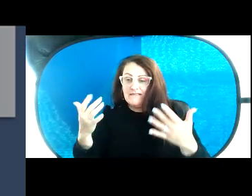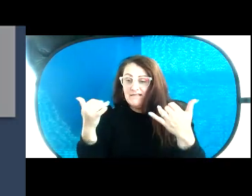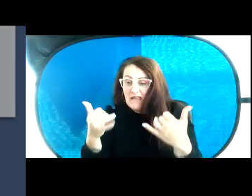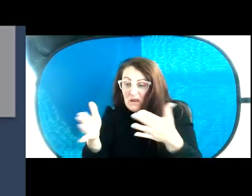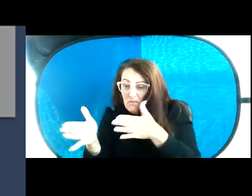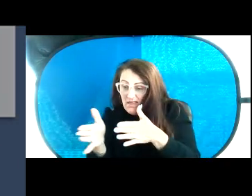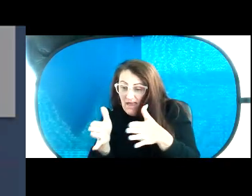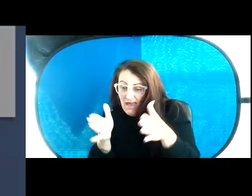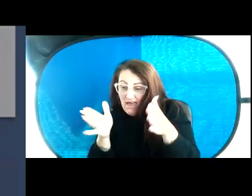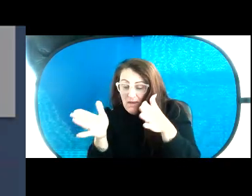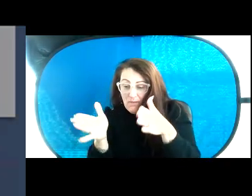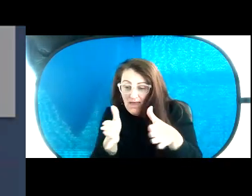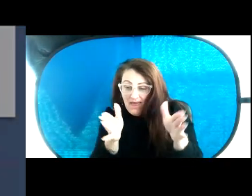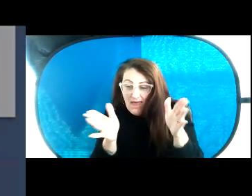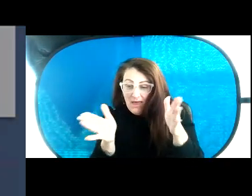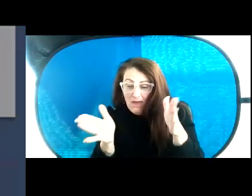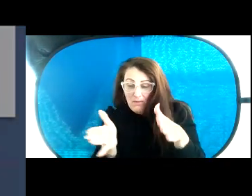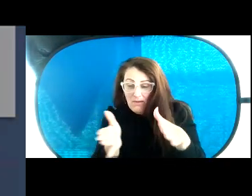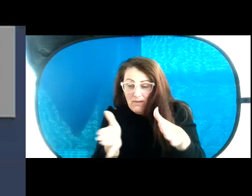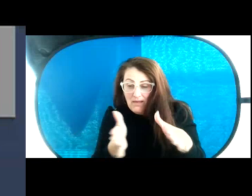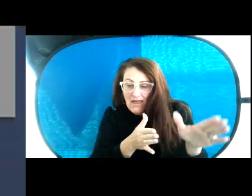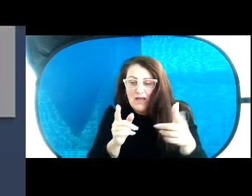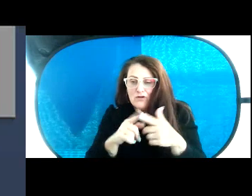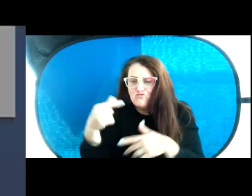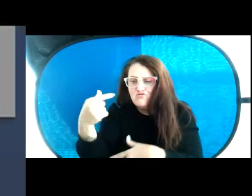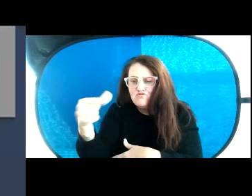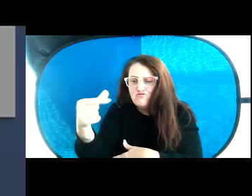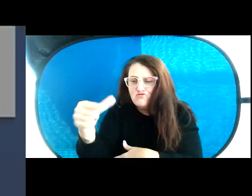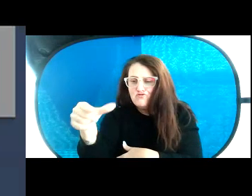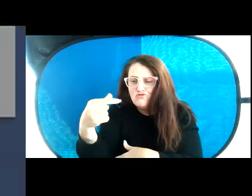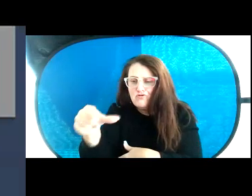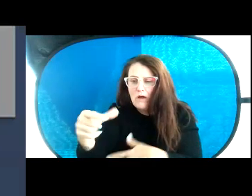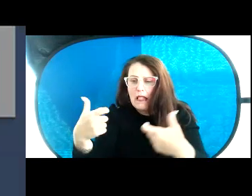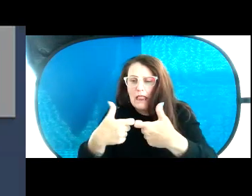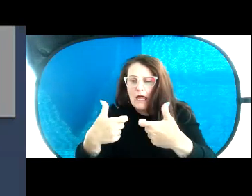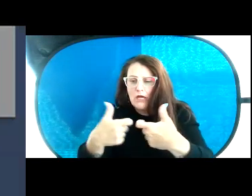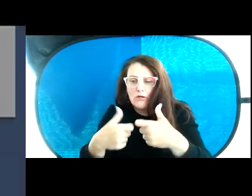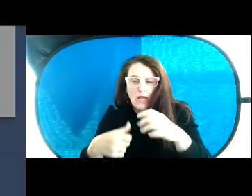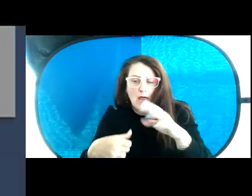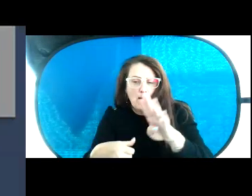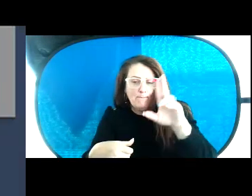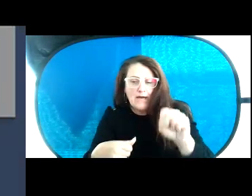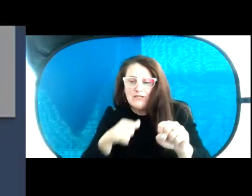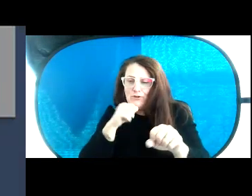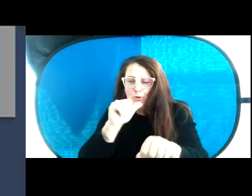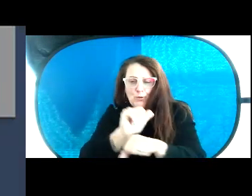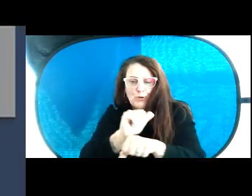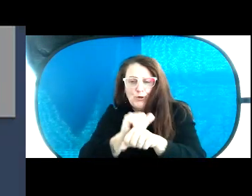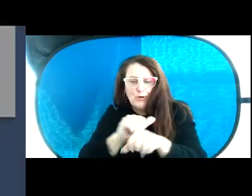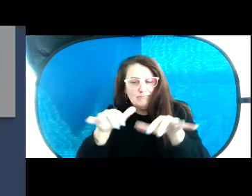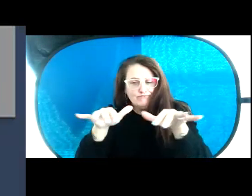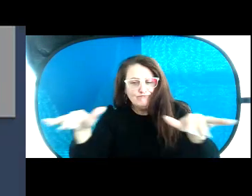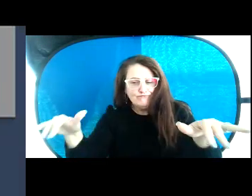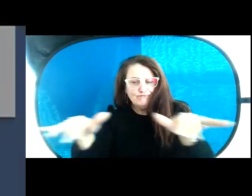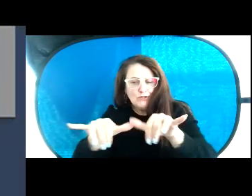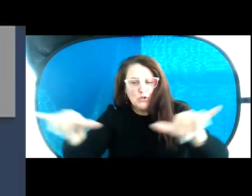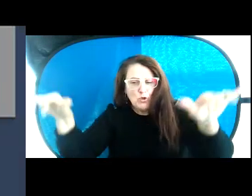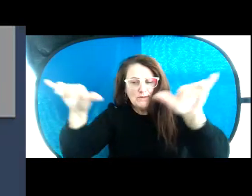with going to a green fleet. You know, electric buses don't work in the topography that is Yosemite National Park. If we